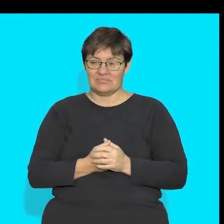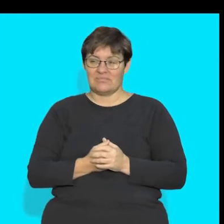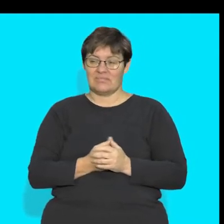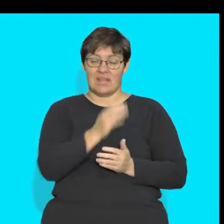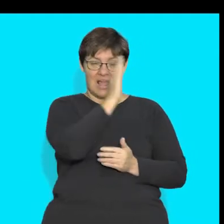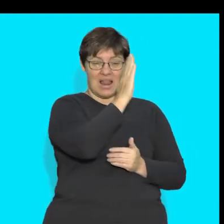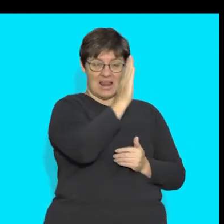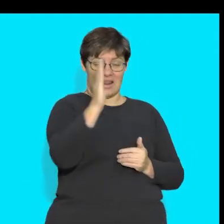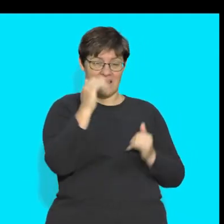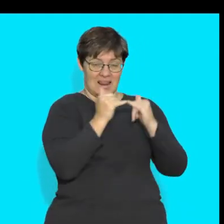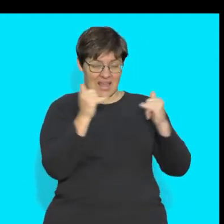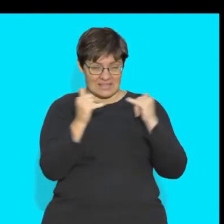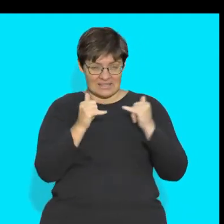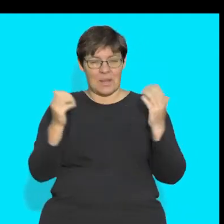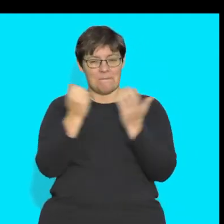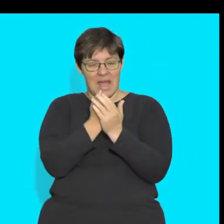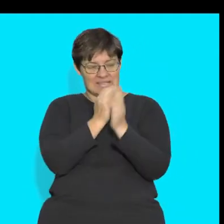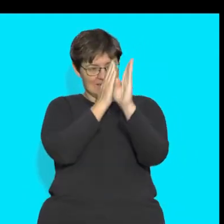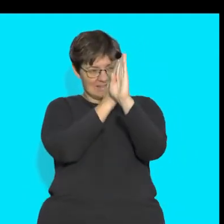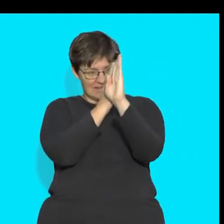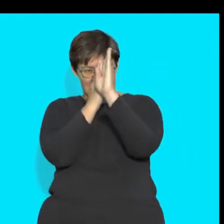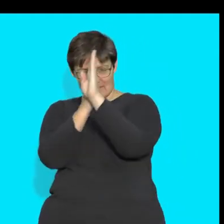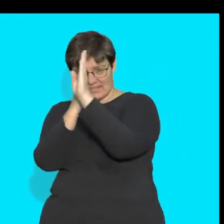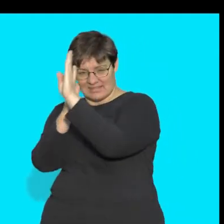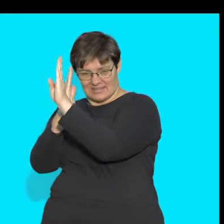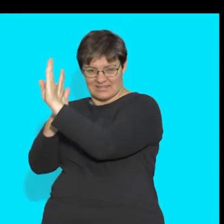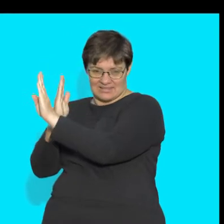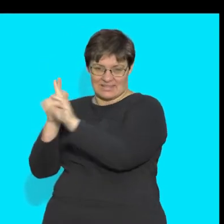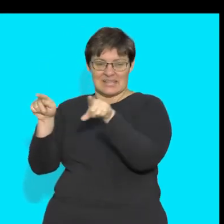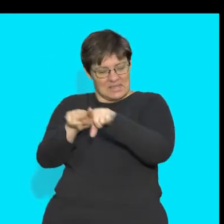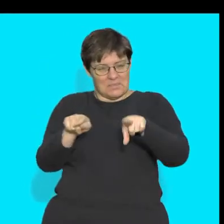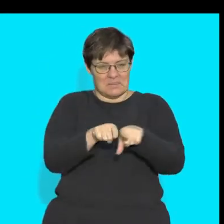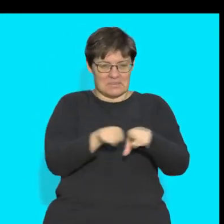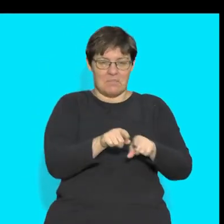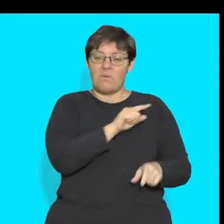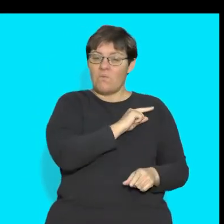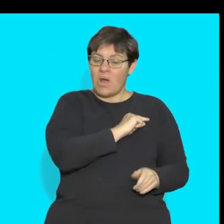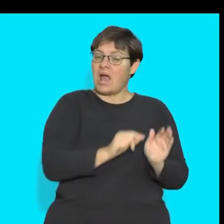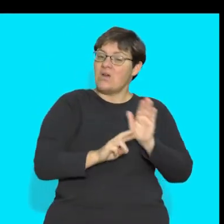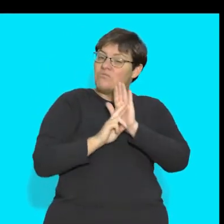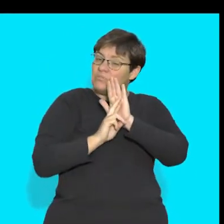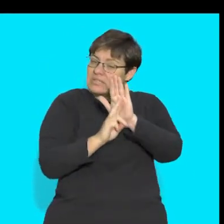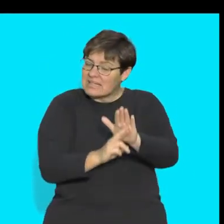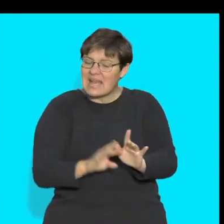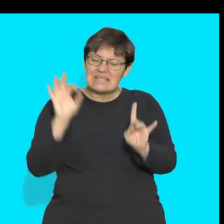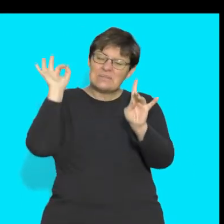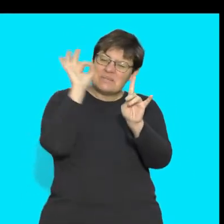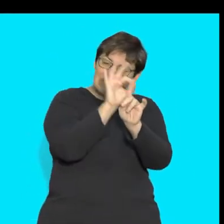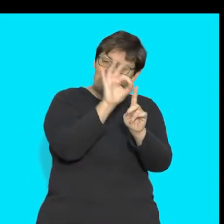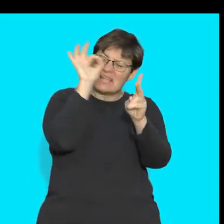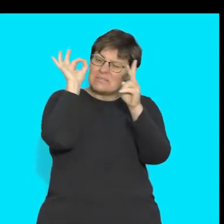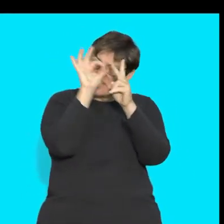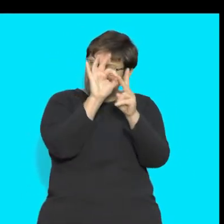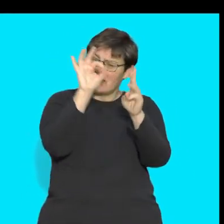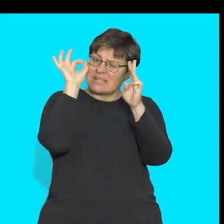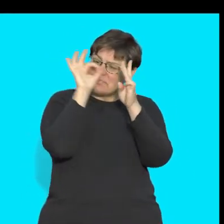These lines must be at the same place because they represent specific